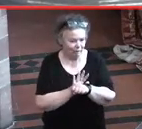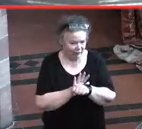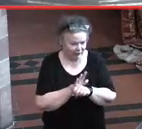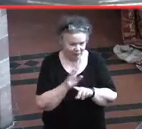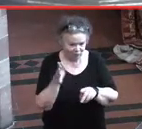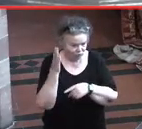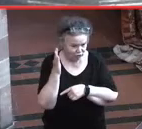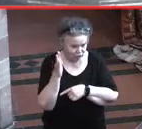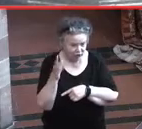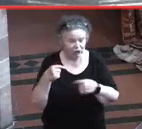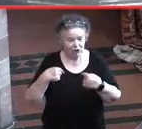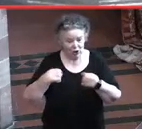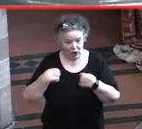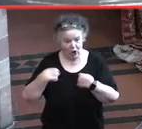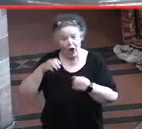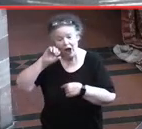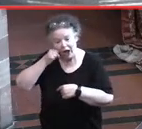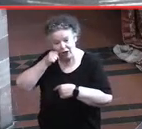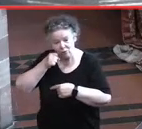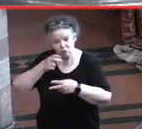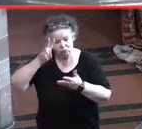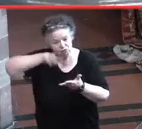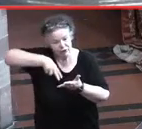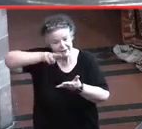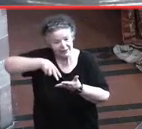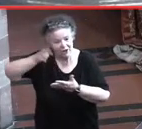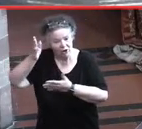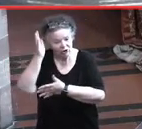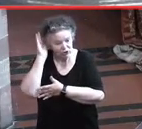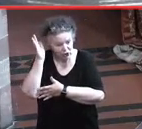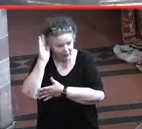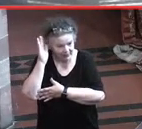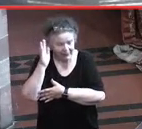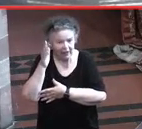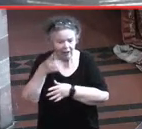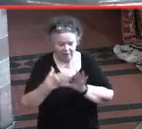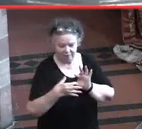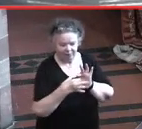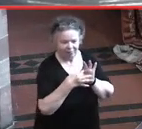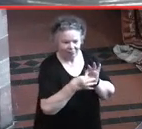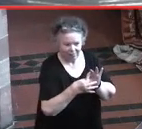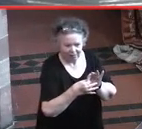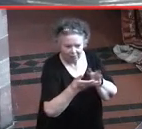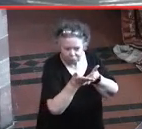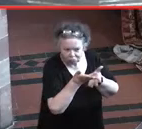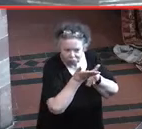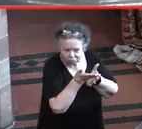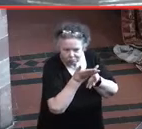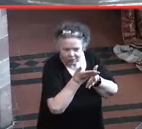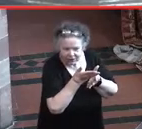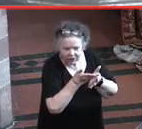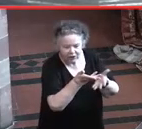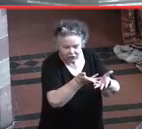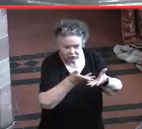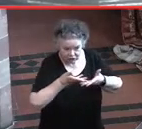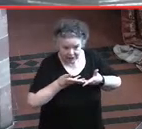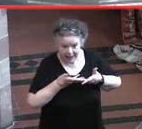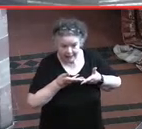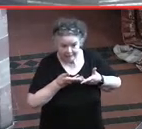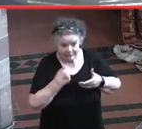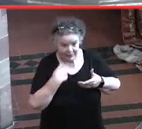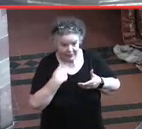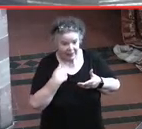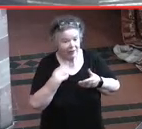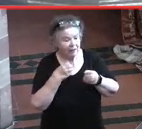I will be interpreting her address on her behalf. I've been in touch with her. As she had sent the service to the